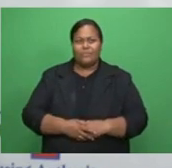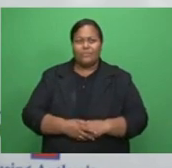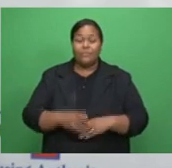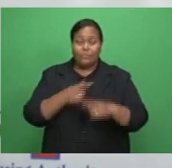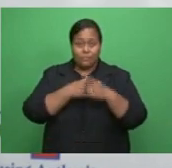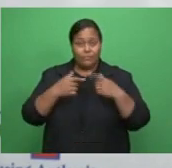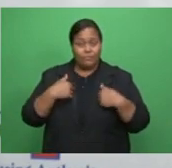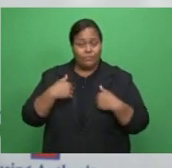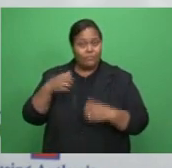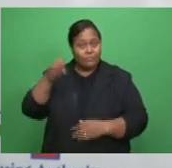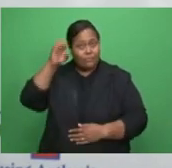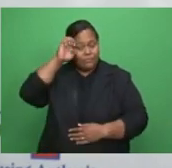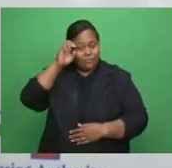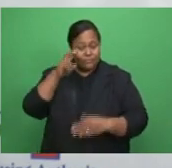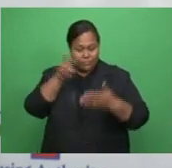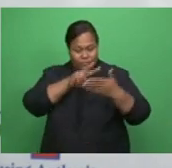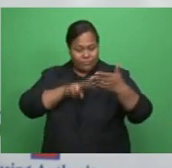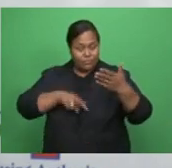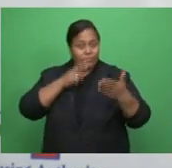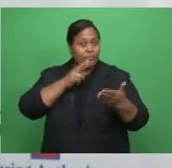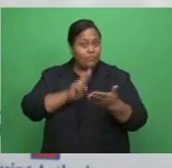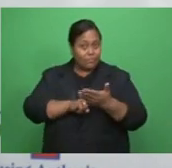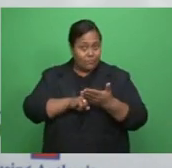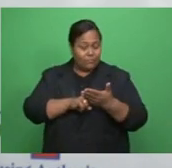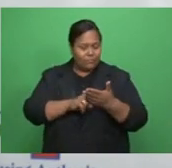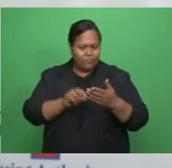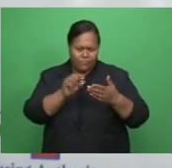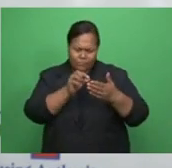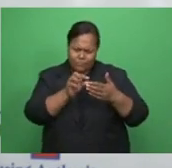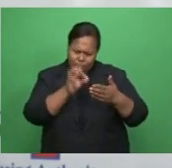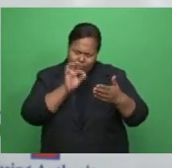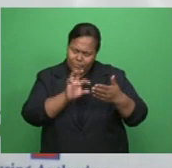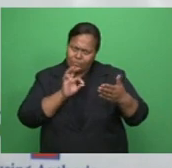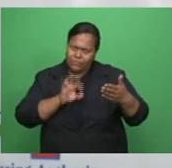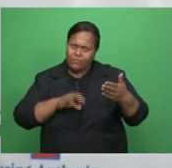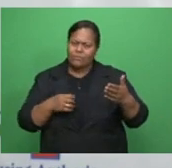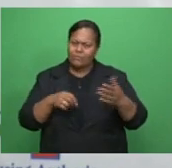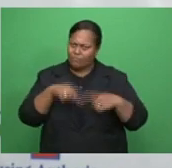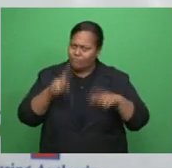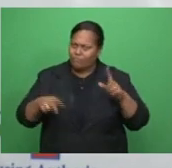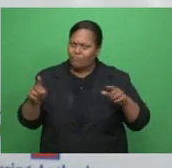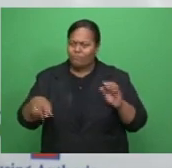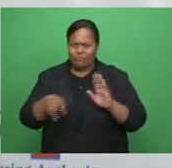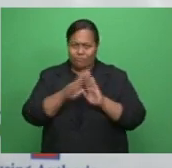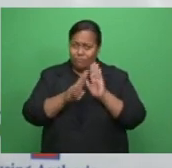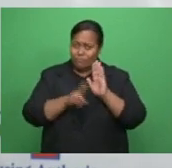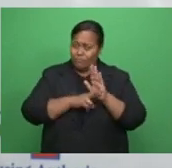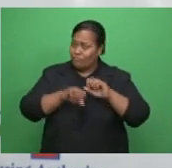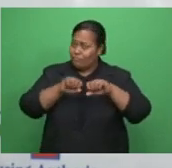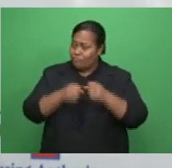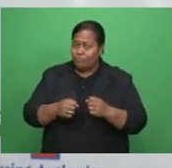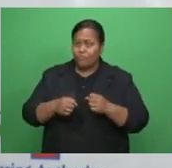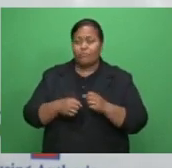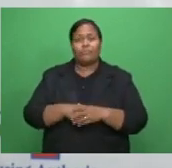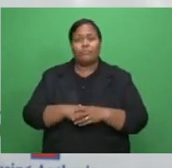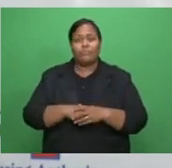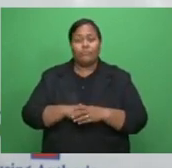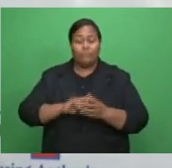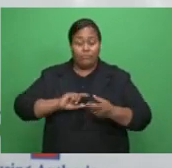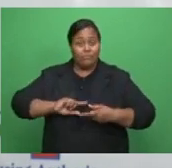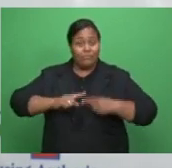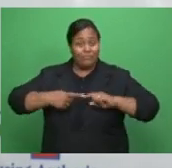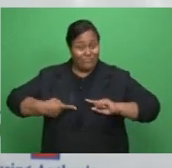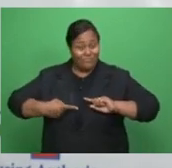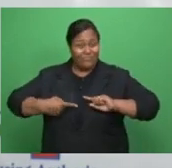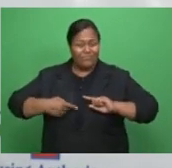reports highlight the anomalies, the violation of rules, regulations and policies, the breach of conflict of